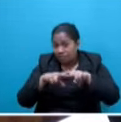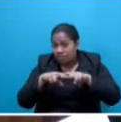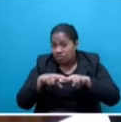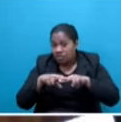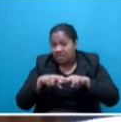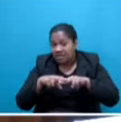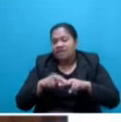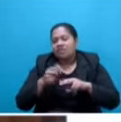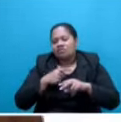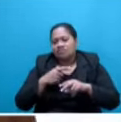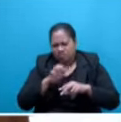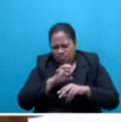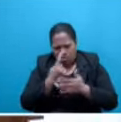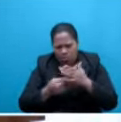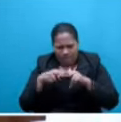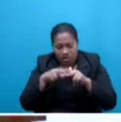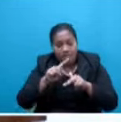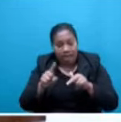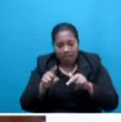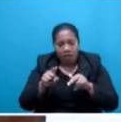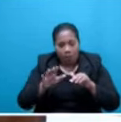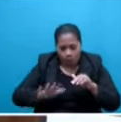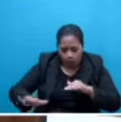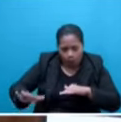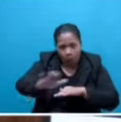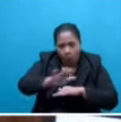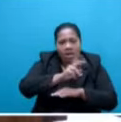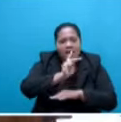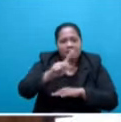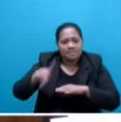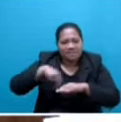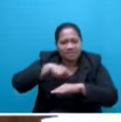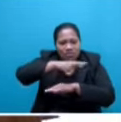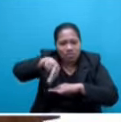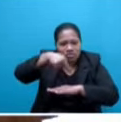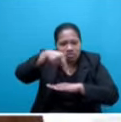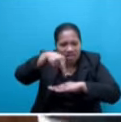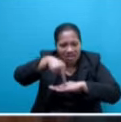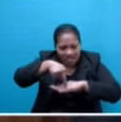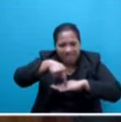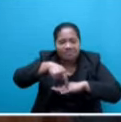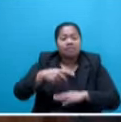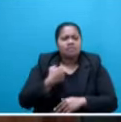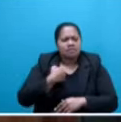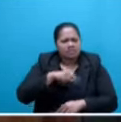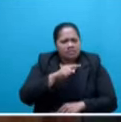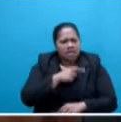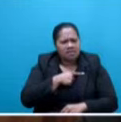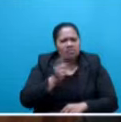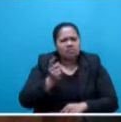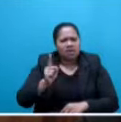whole of South Pacific region, where our Prime Minister, the President of COP23, successfully delivered at Climate